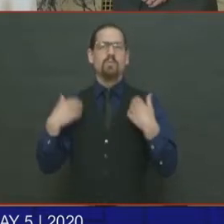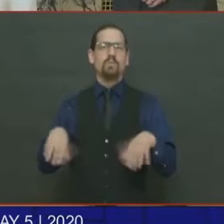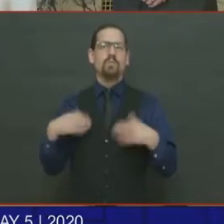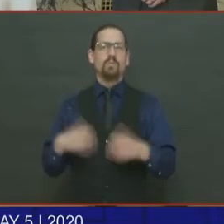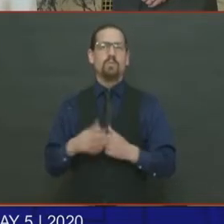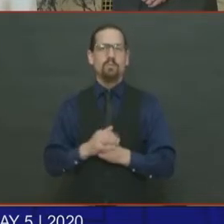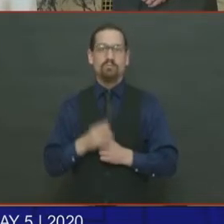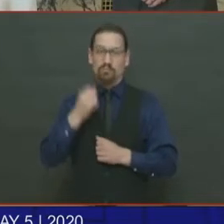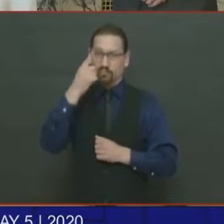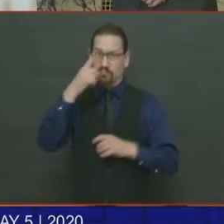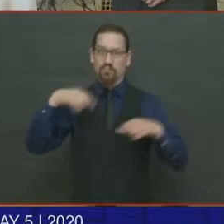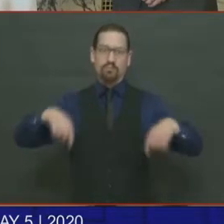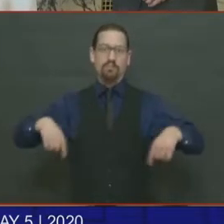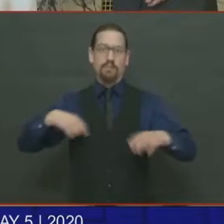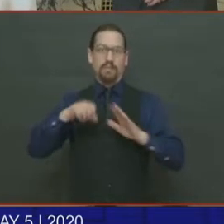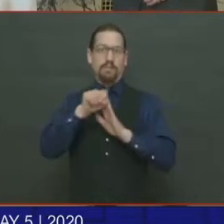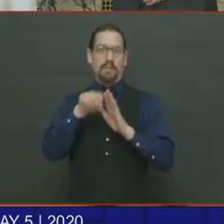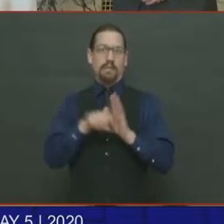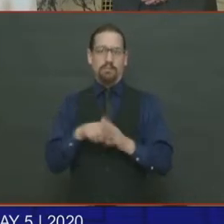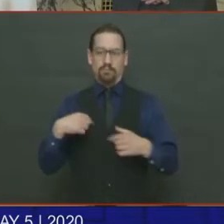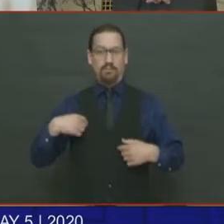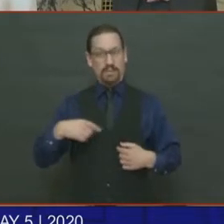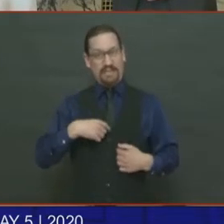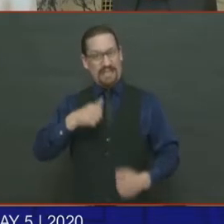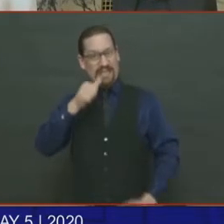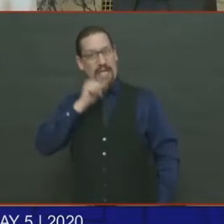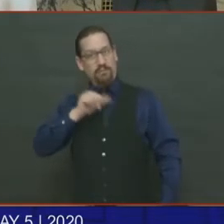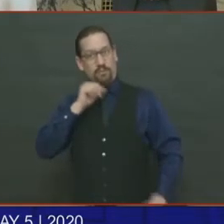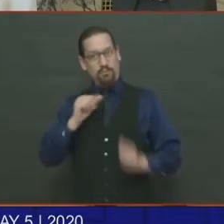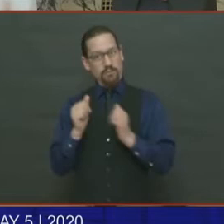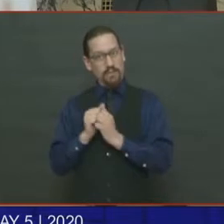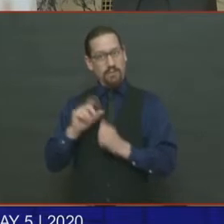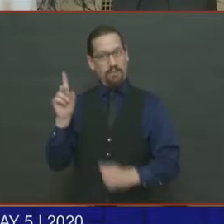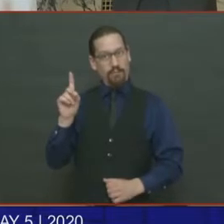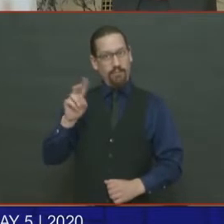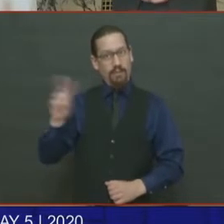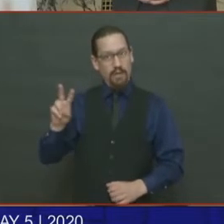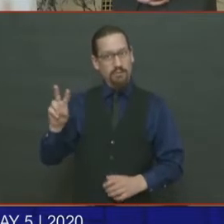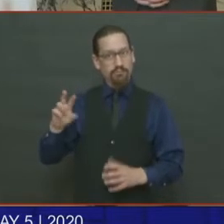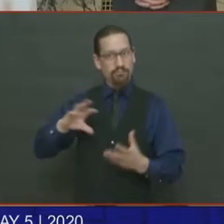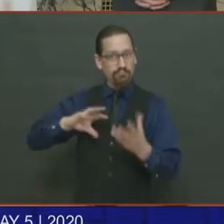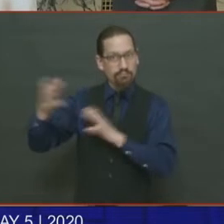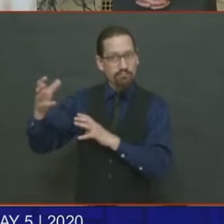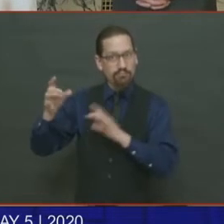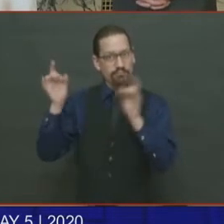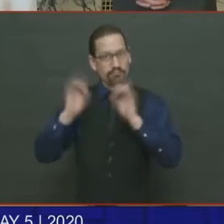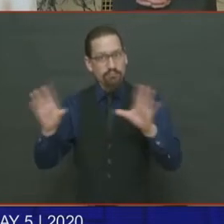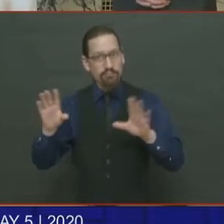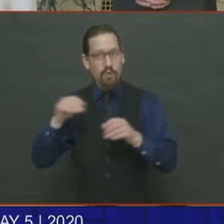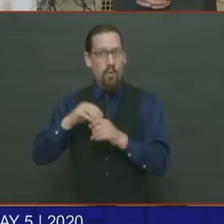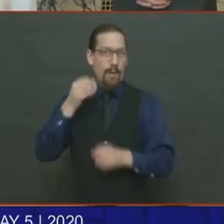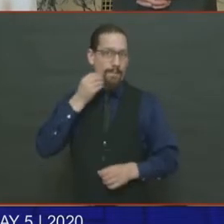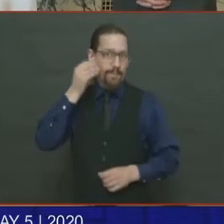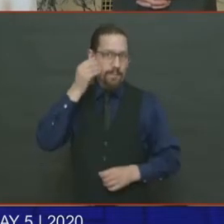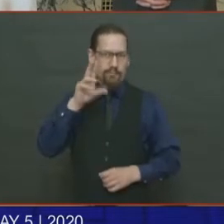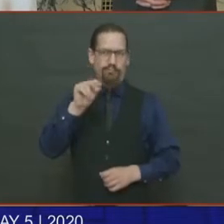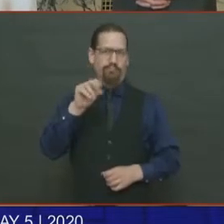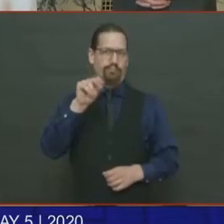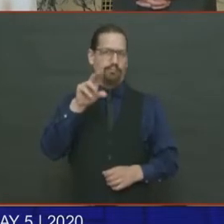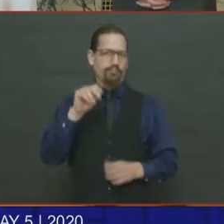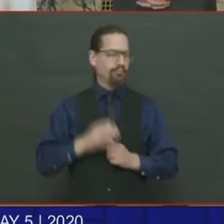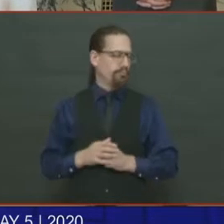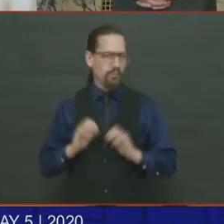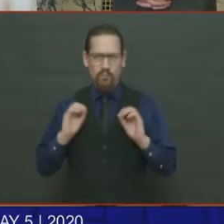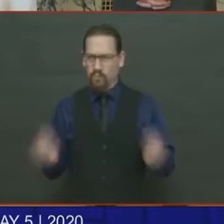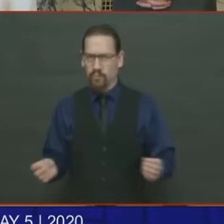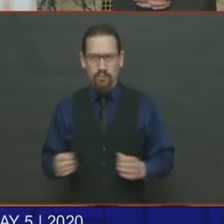kind. Abuse and neglect of your kids, abuse and neglect of one another, abuse and neglect of the elderly.